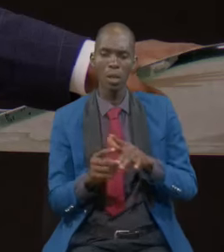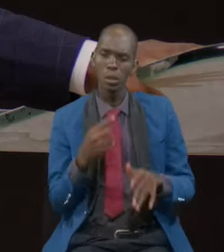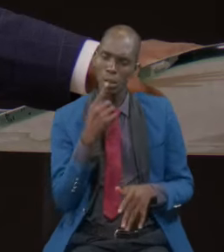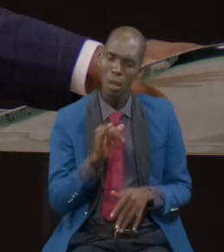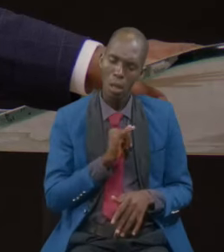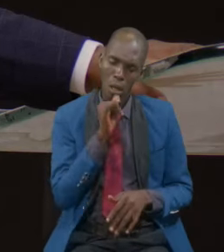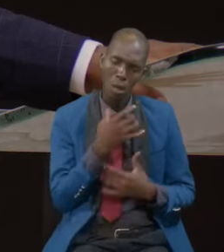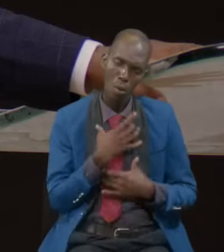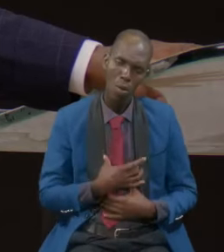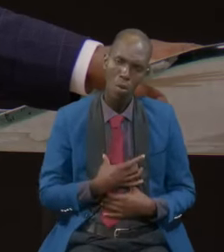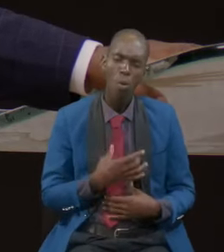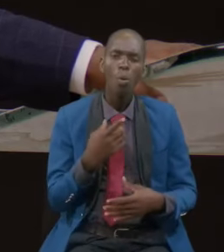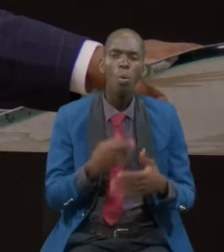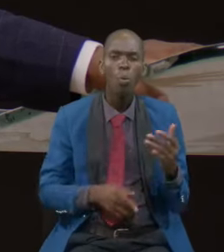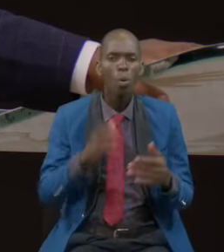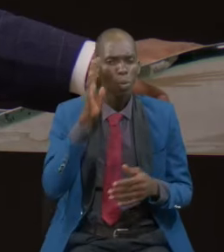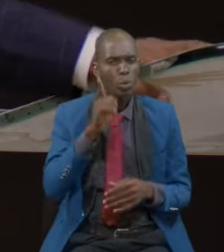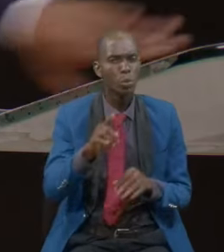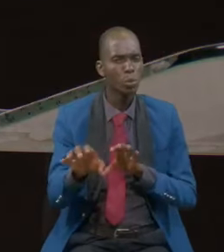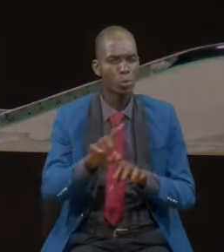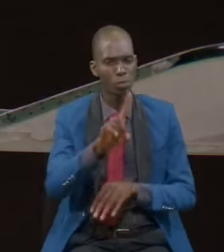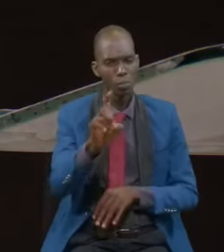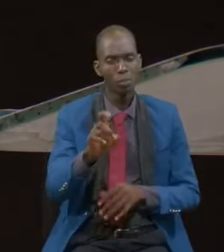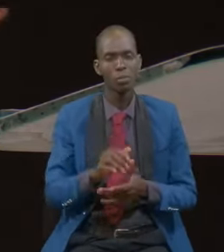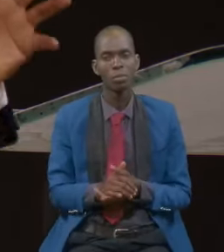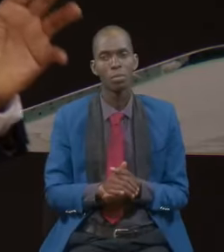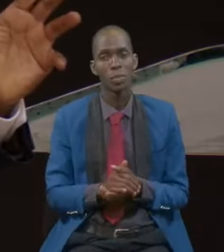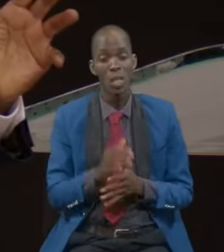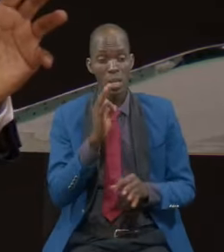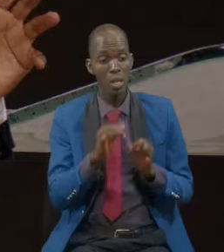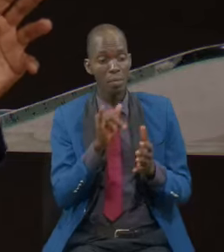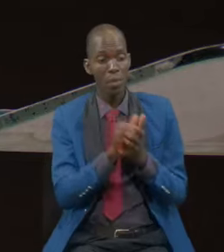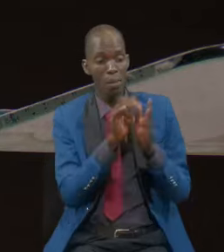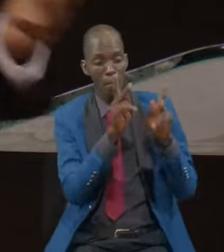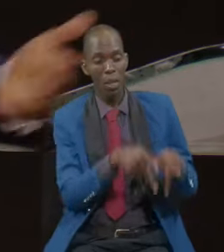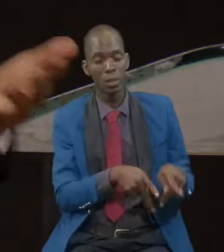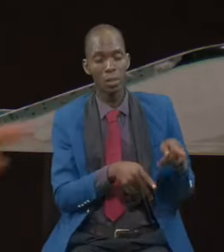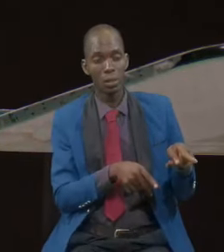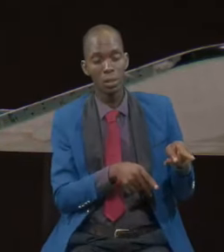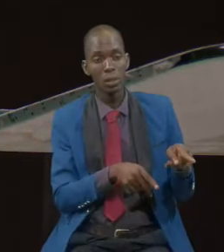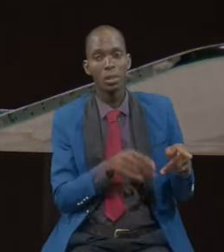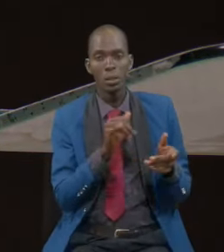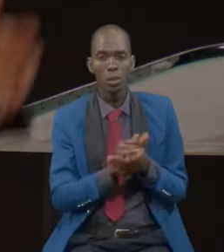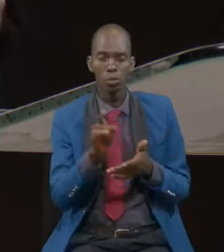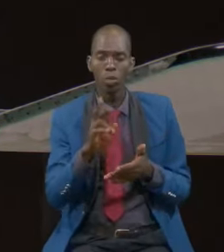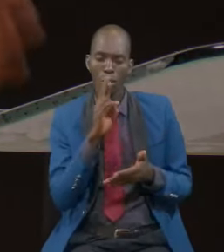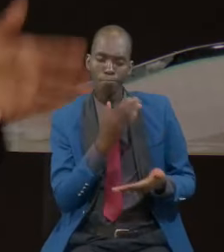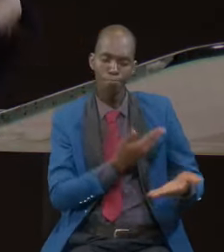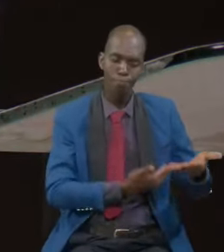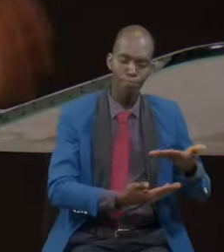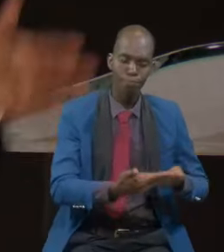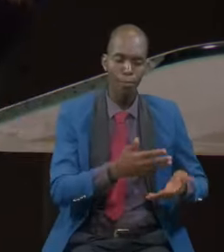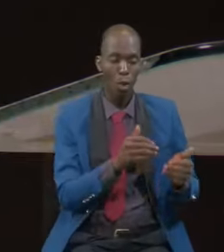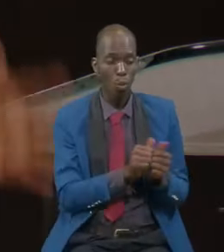what will you do? If that person that you are relating with were